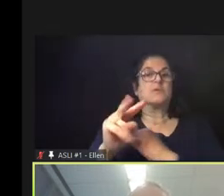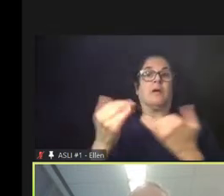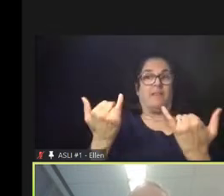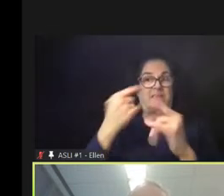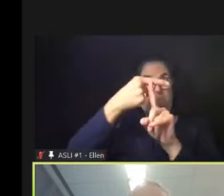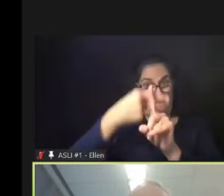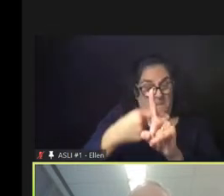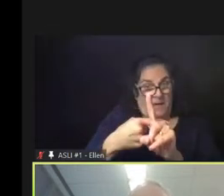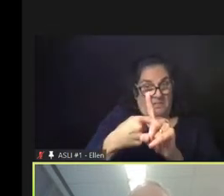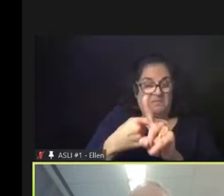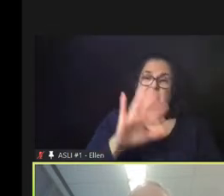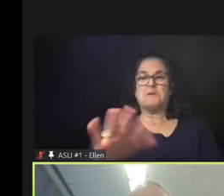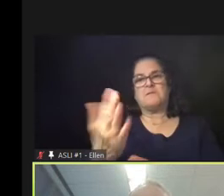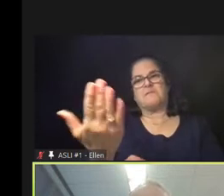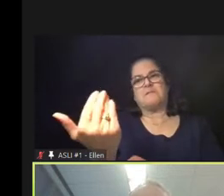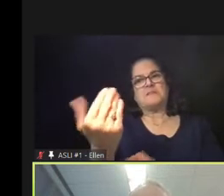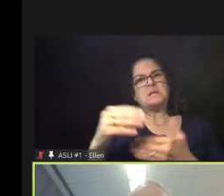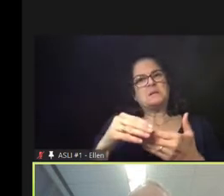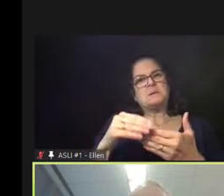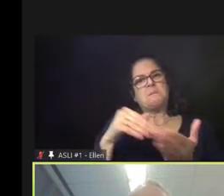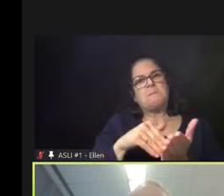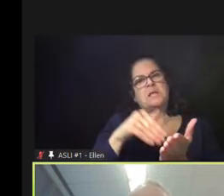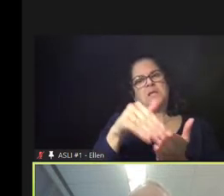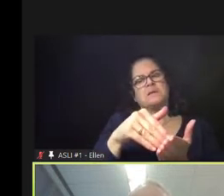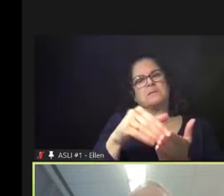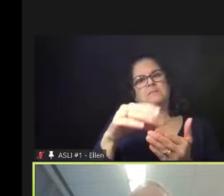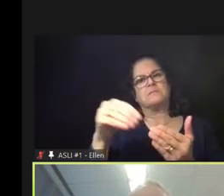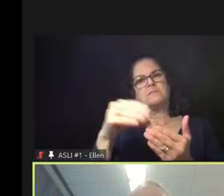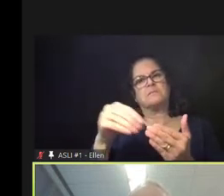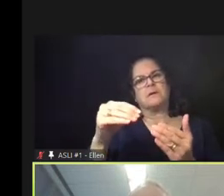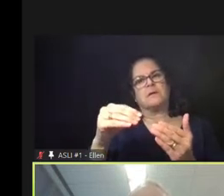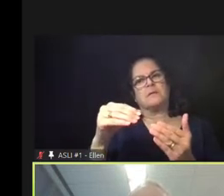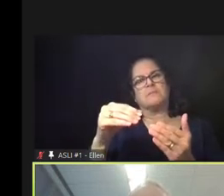million. This accumulates up to about